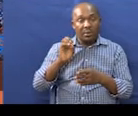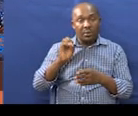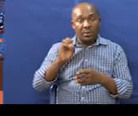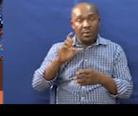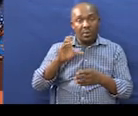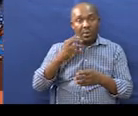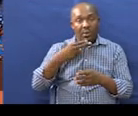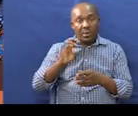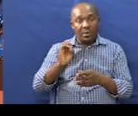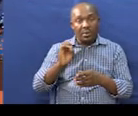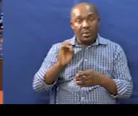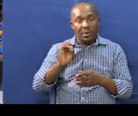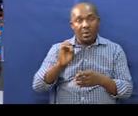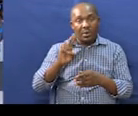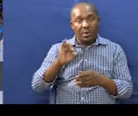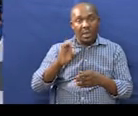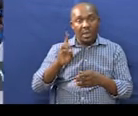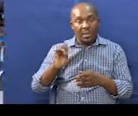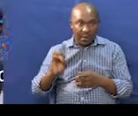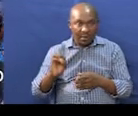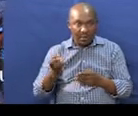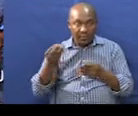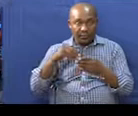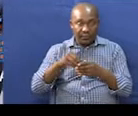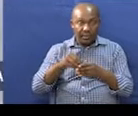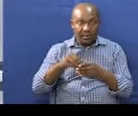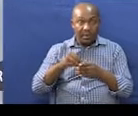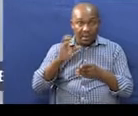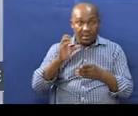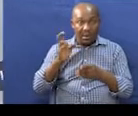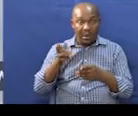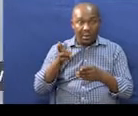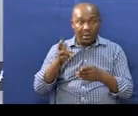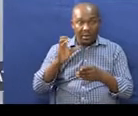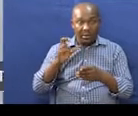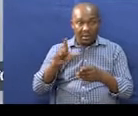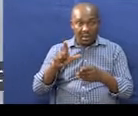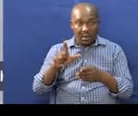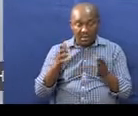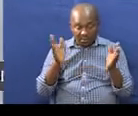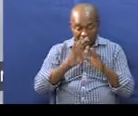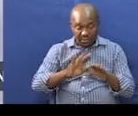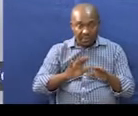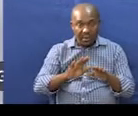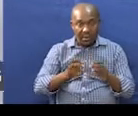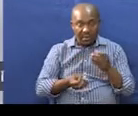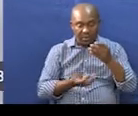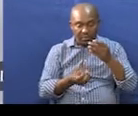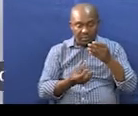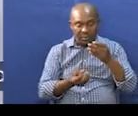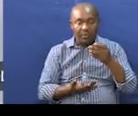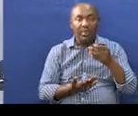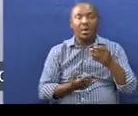content. Then allow them to cool. After cooling, 1 centimeter cubed